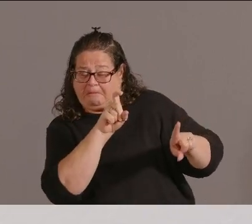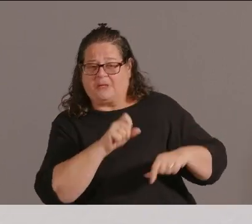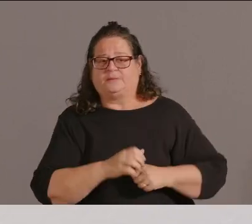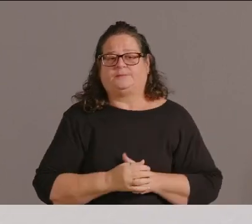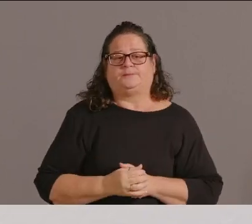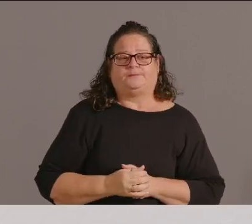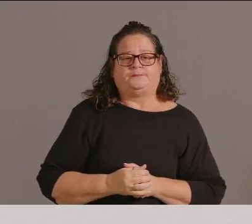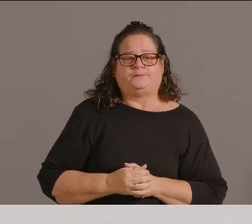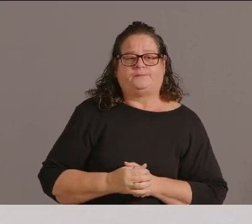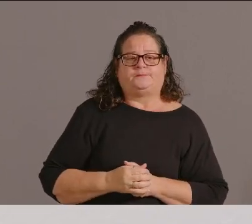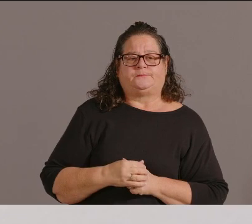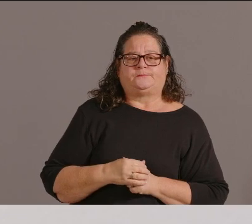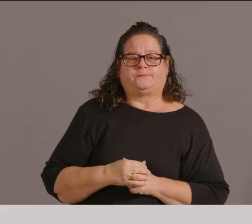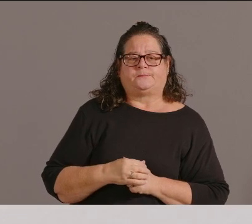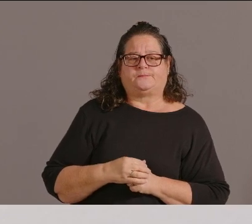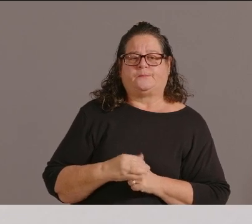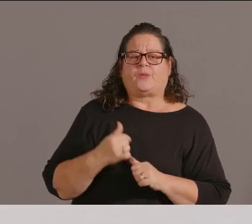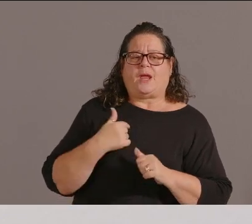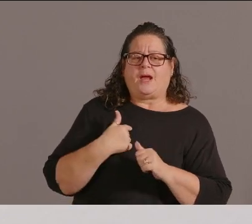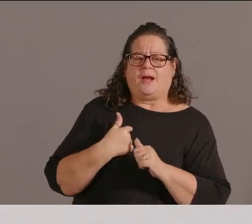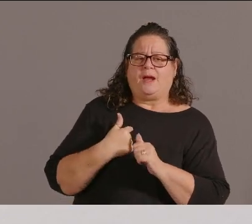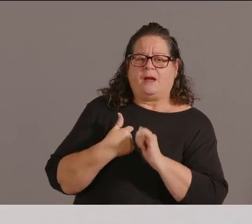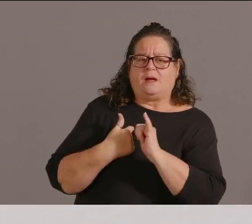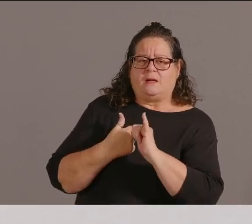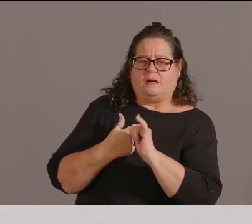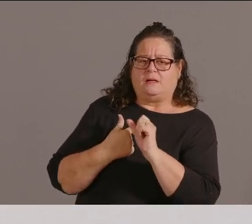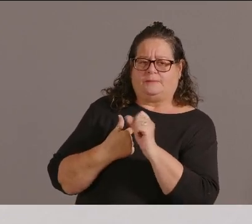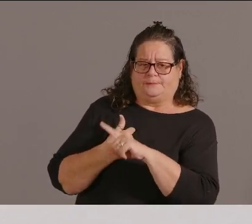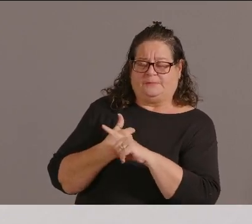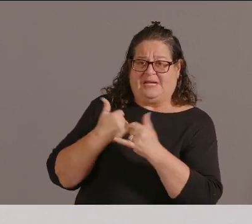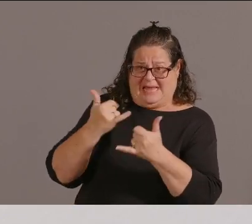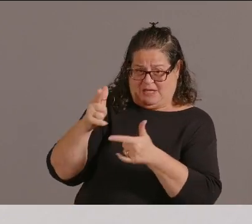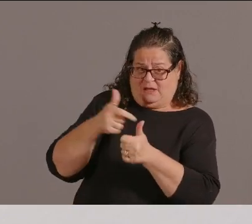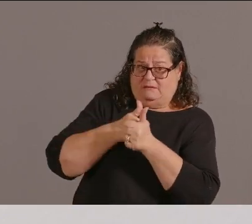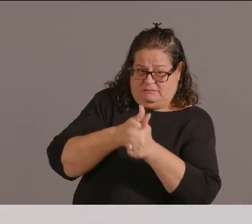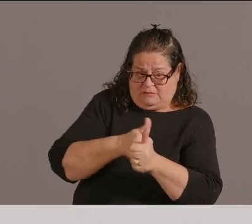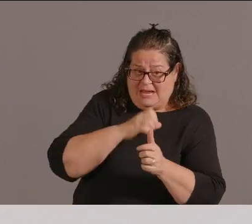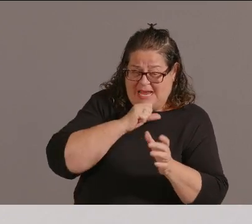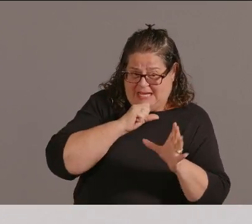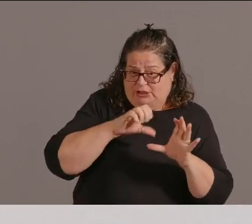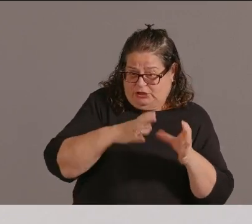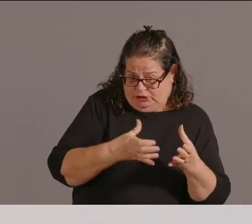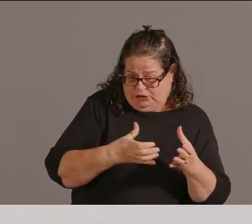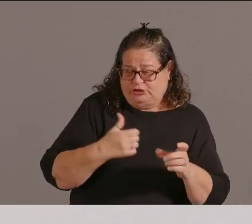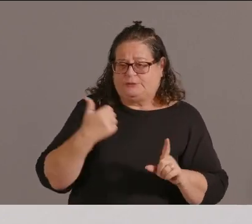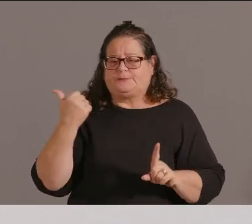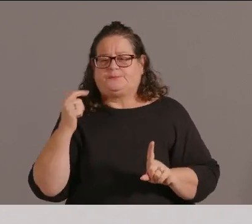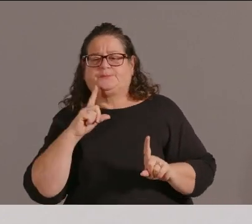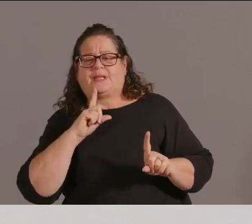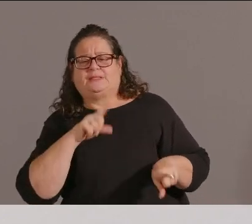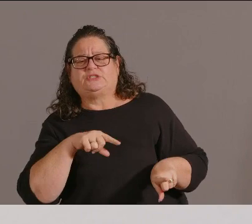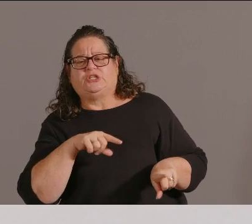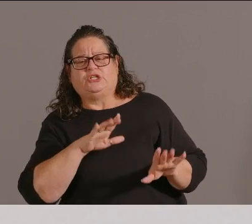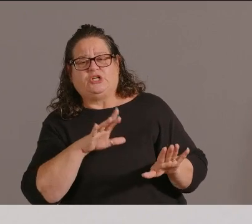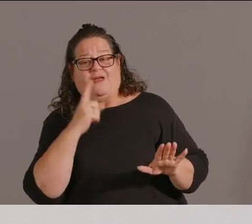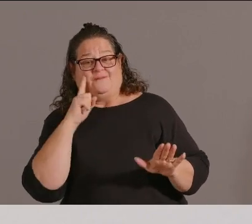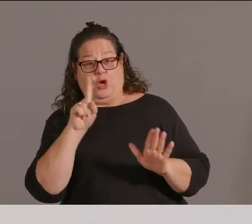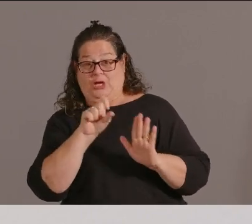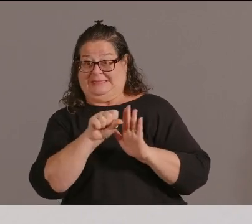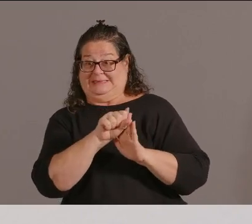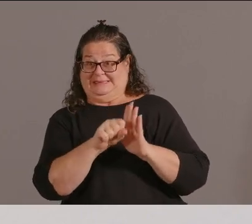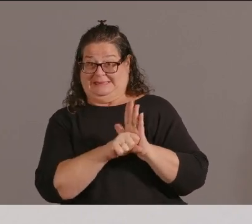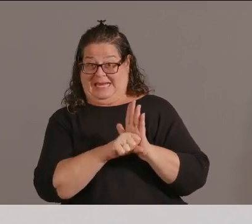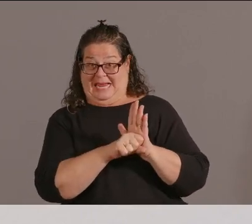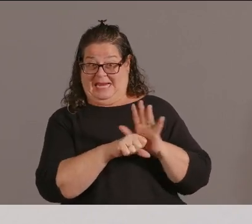this time. We do have some screening questions that are on there that if they're able to easily answer and identify, they still